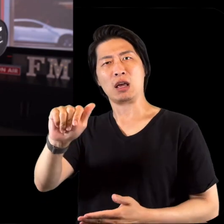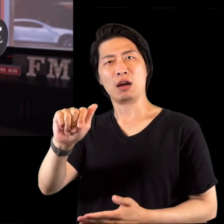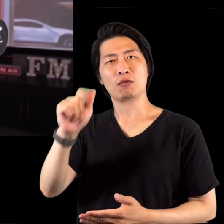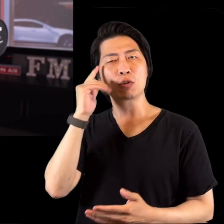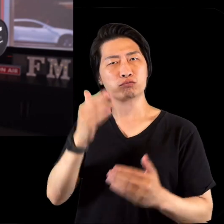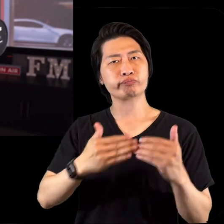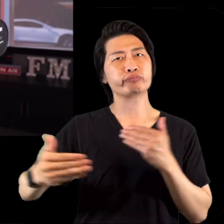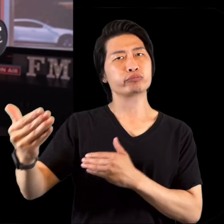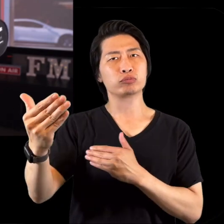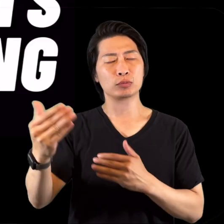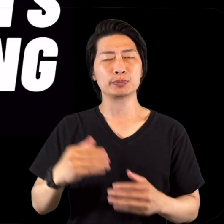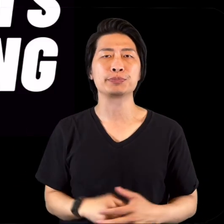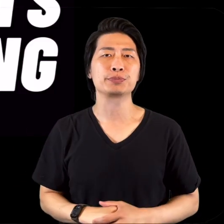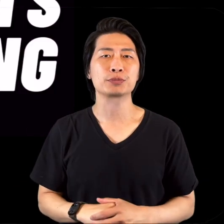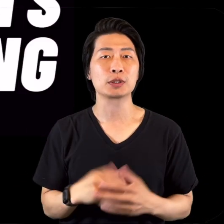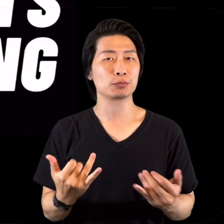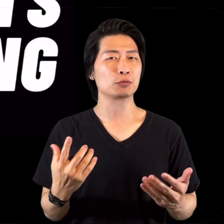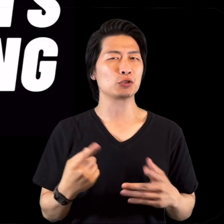further ado, let's go ahead and get started.